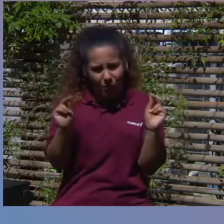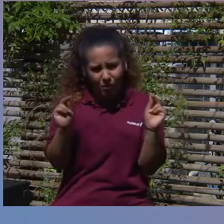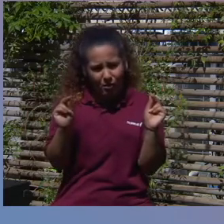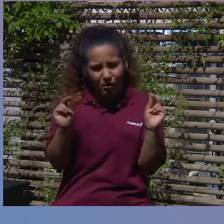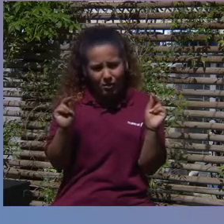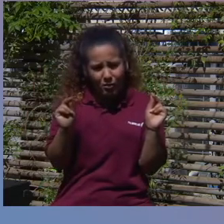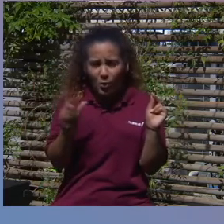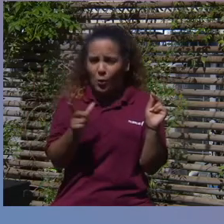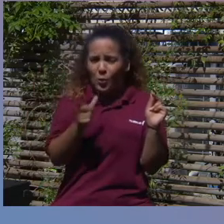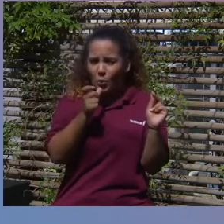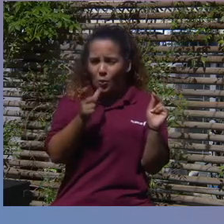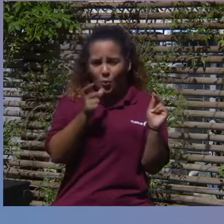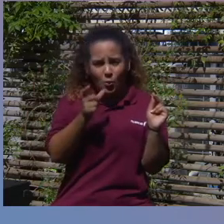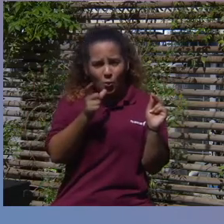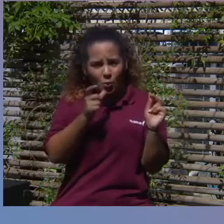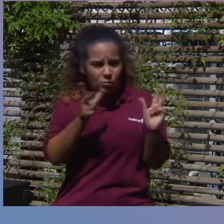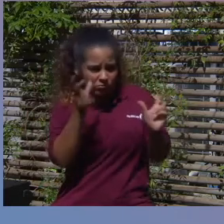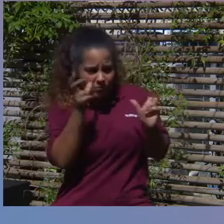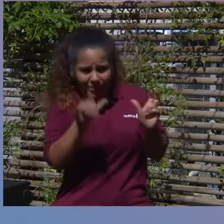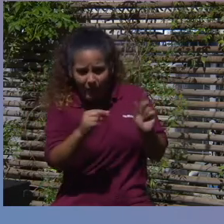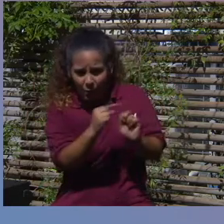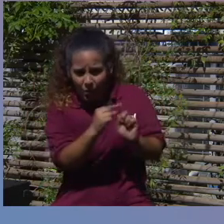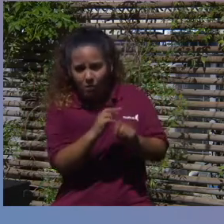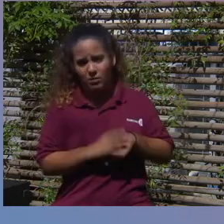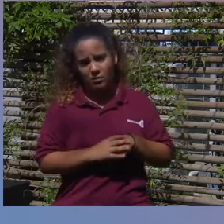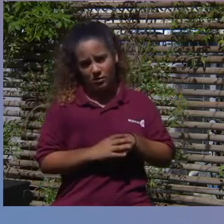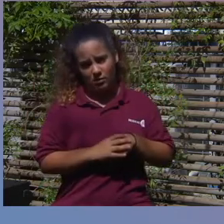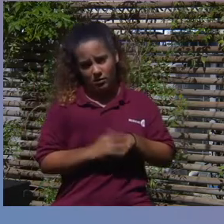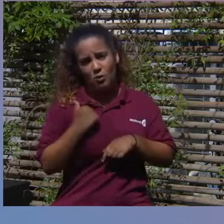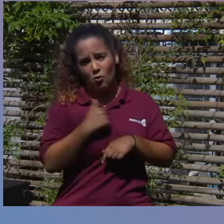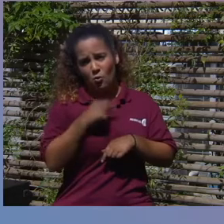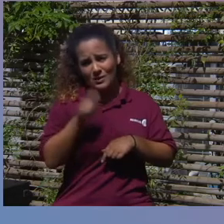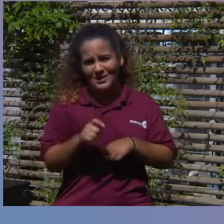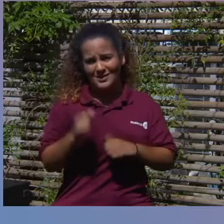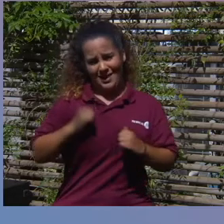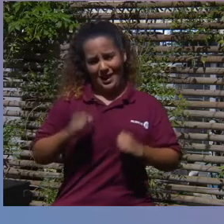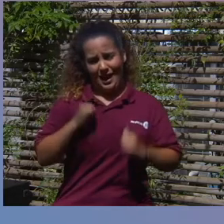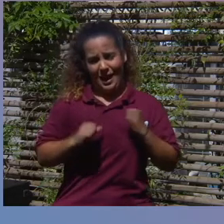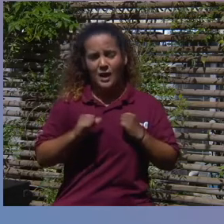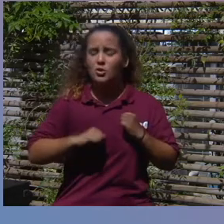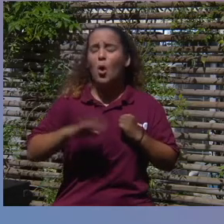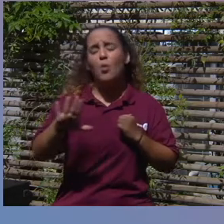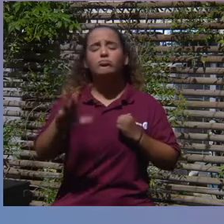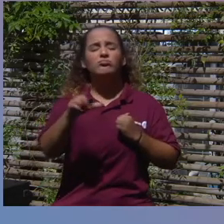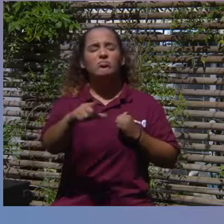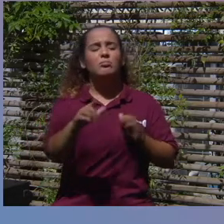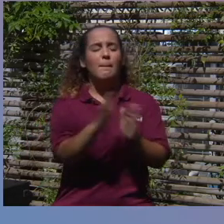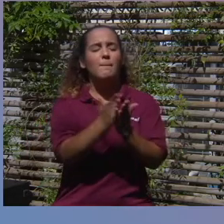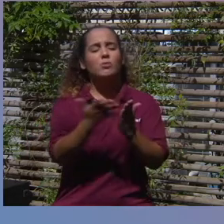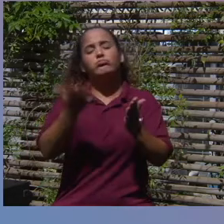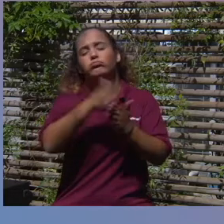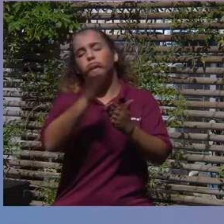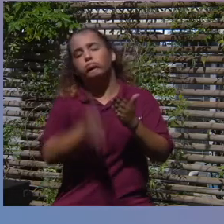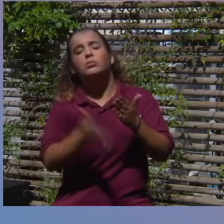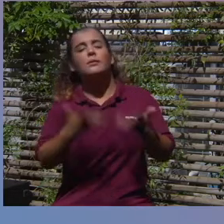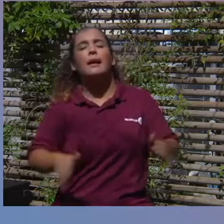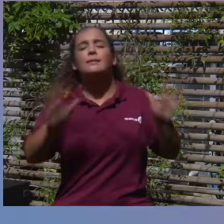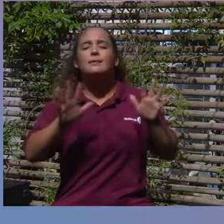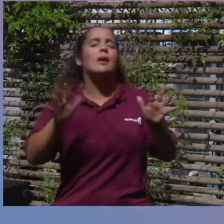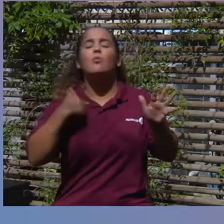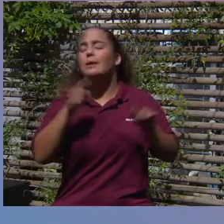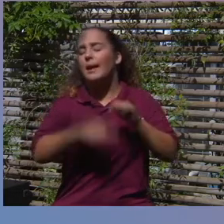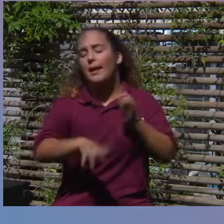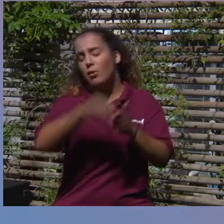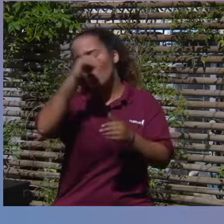getting that word? Let us not act as if things are so definitive. The world, the universe that we're living in,